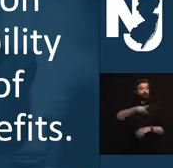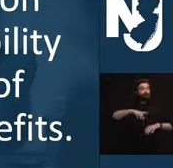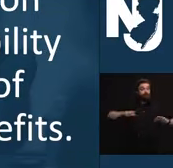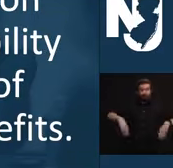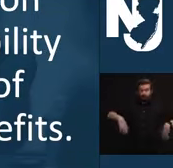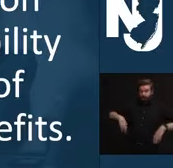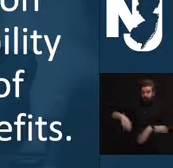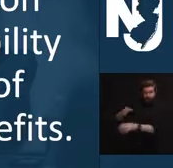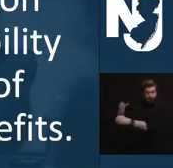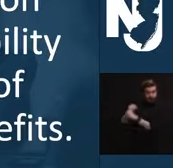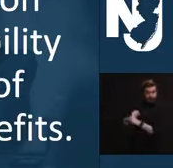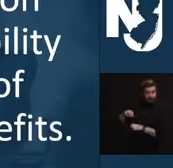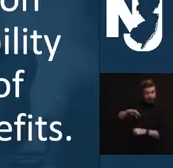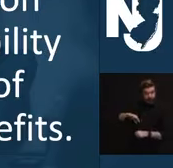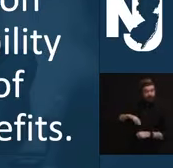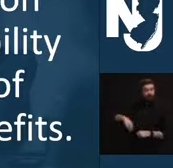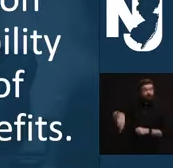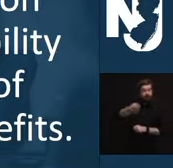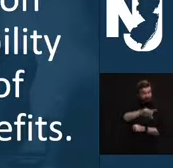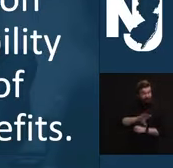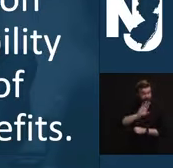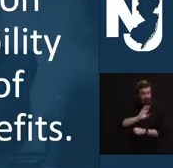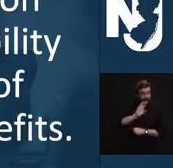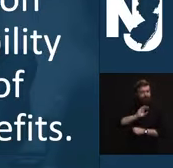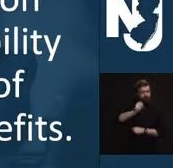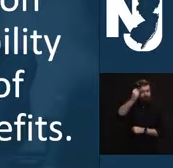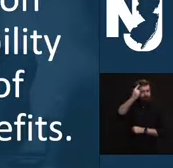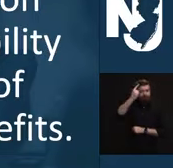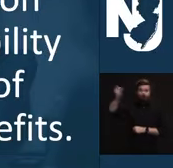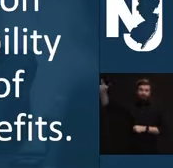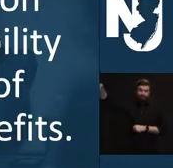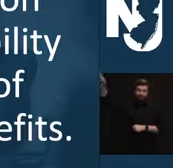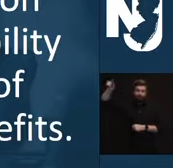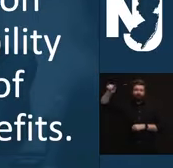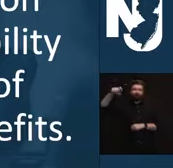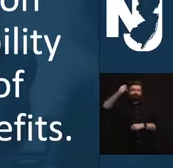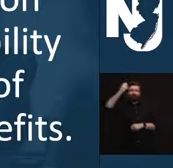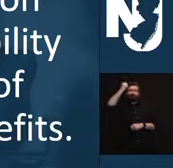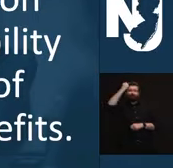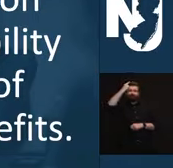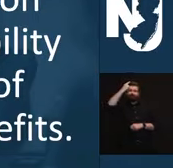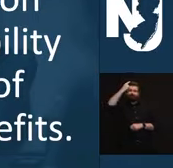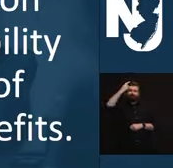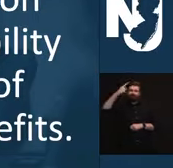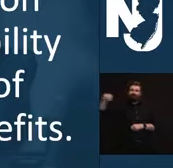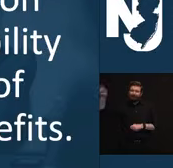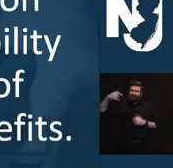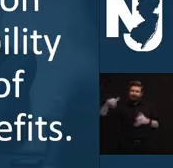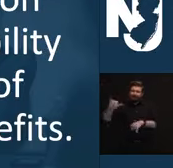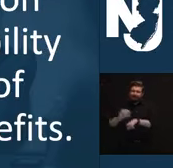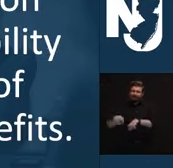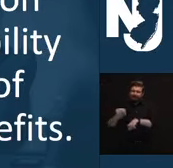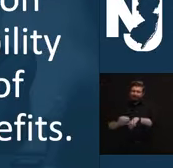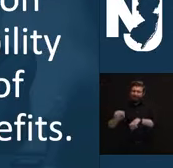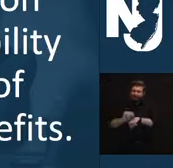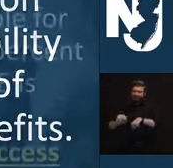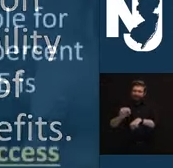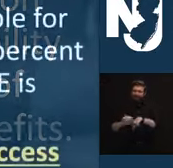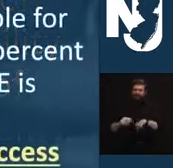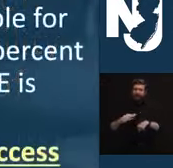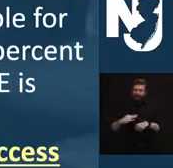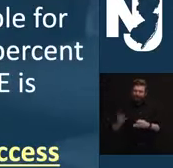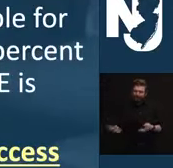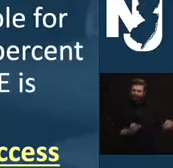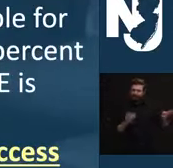and you're frustrated, I don't blame you, he doesn't blame you, and we will get to you and you'll get every penny of what's coming to you. Switch